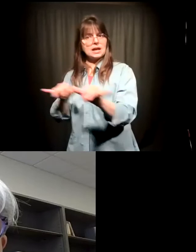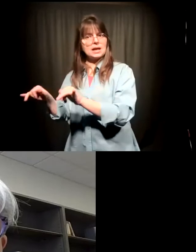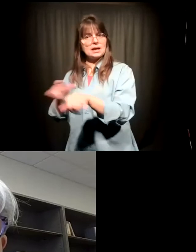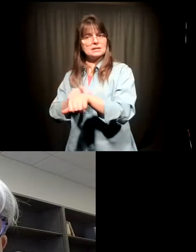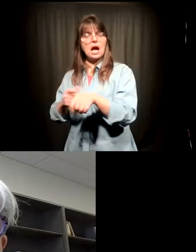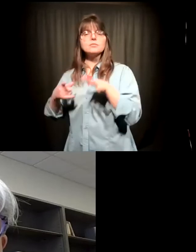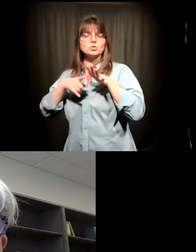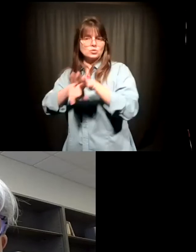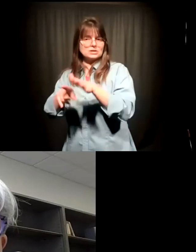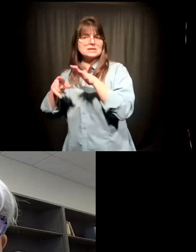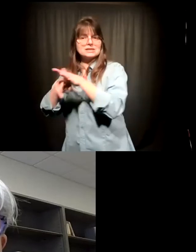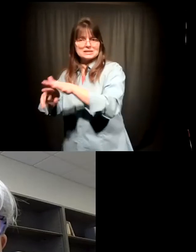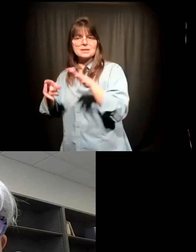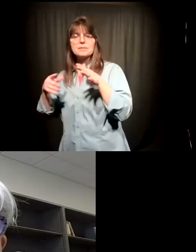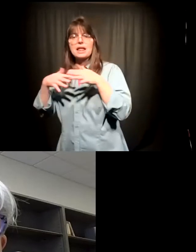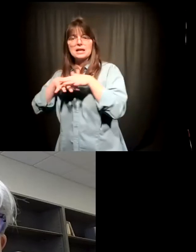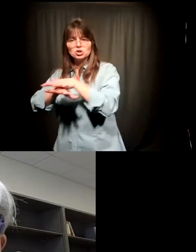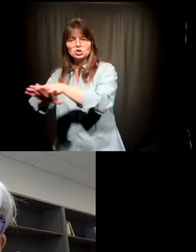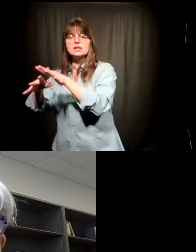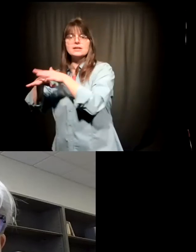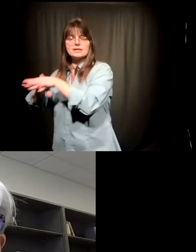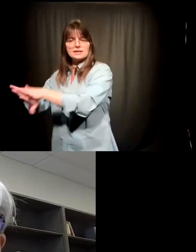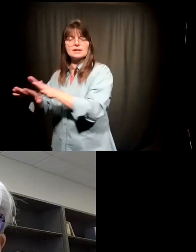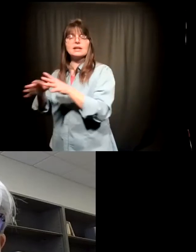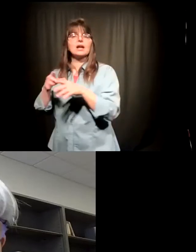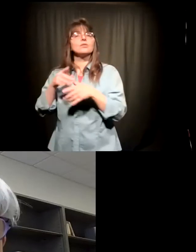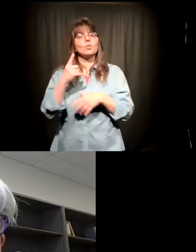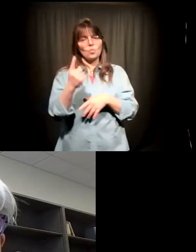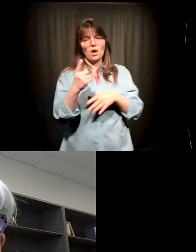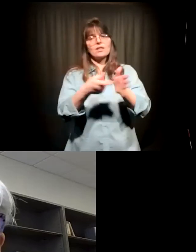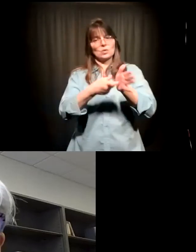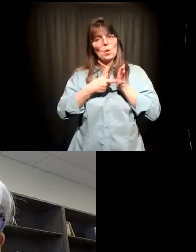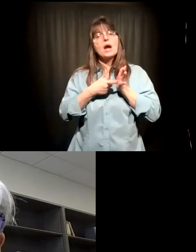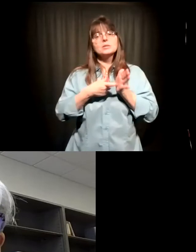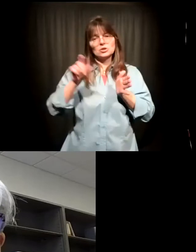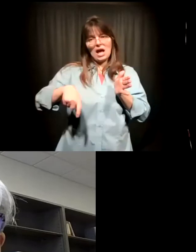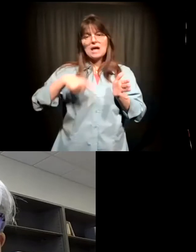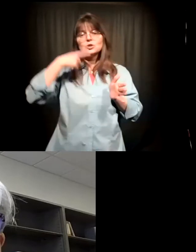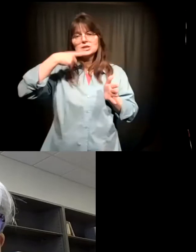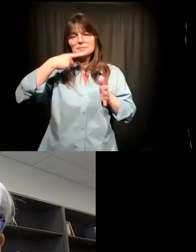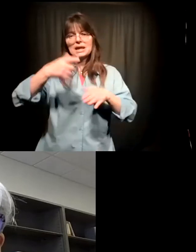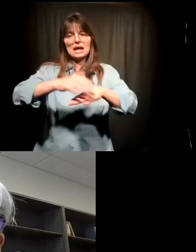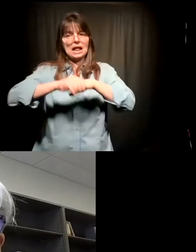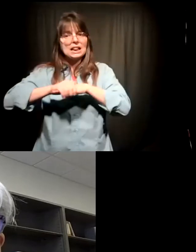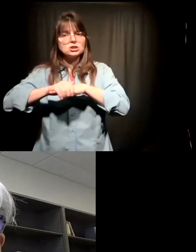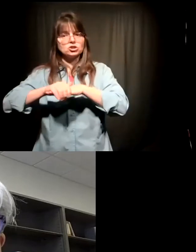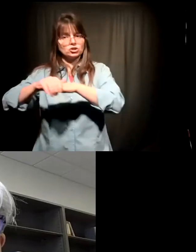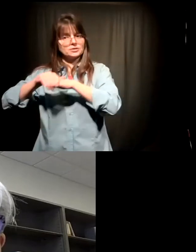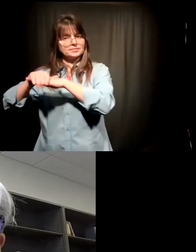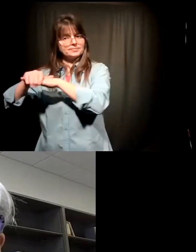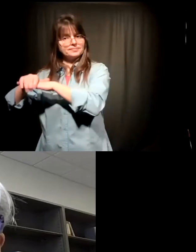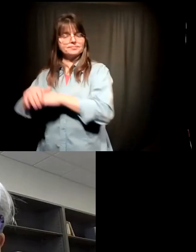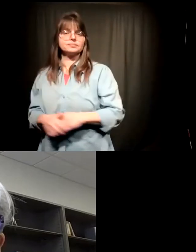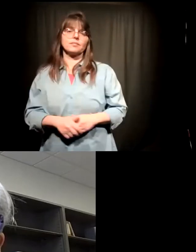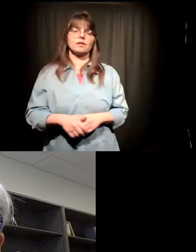into mainstream society, and one of the prominent requirements was the speaking of English. Yeah, there's a lot of,